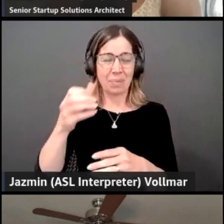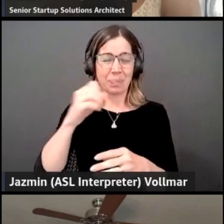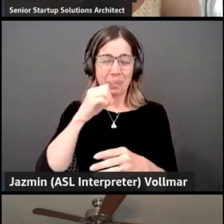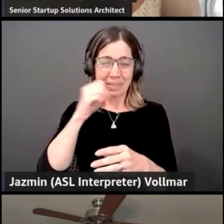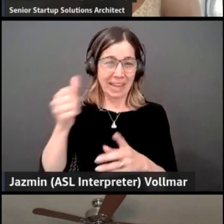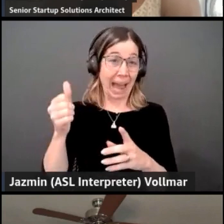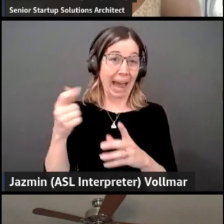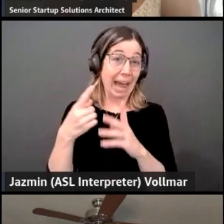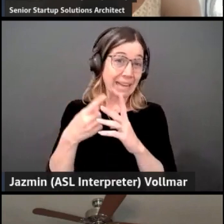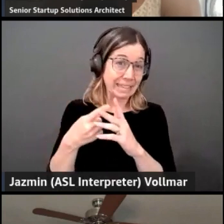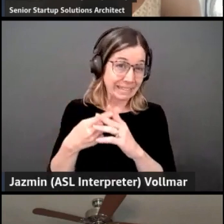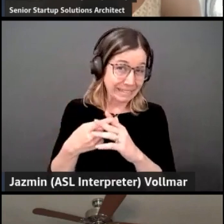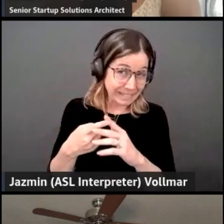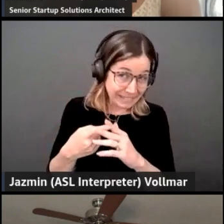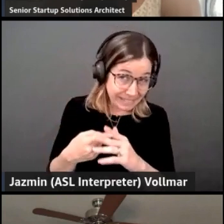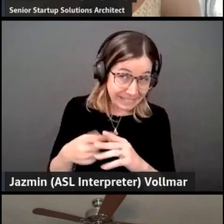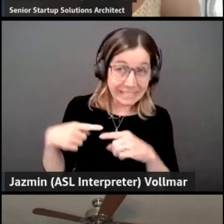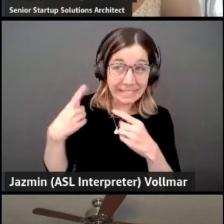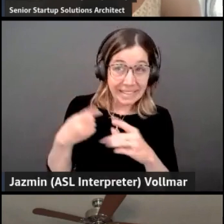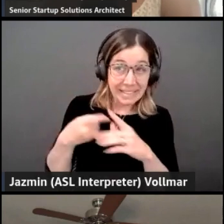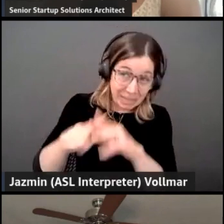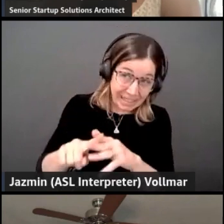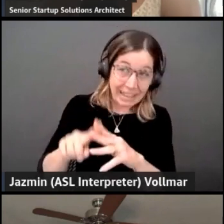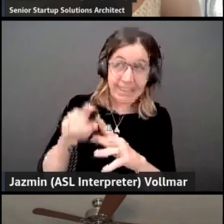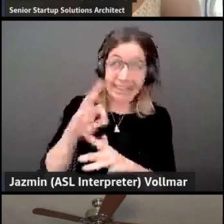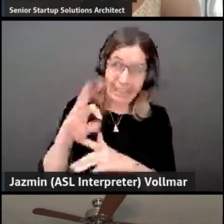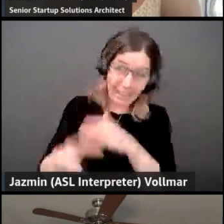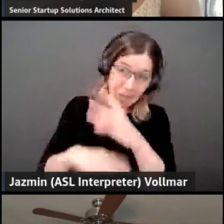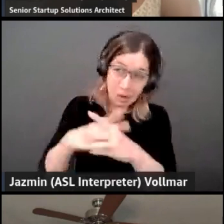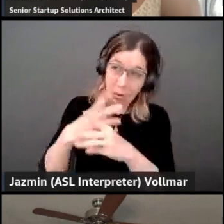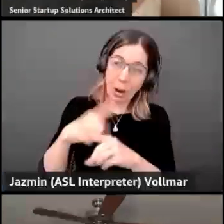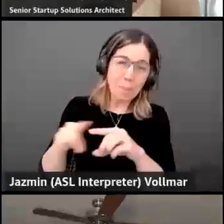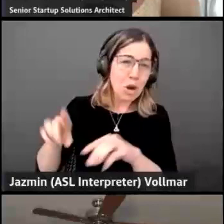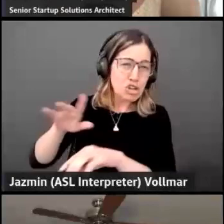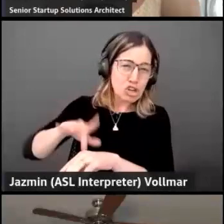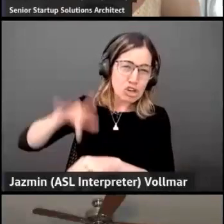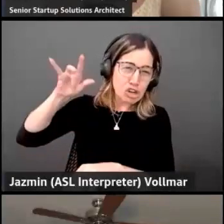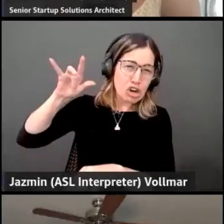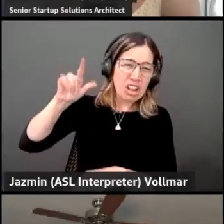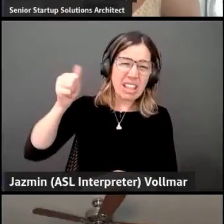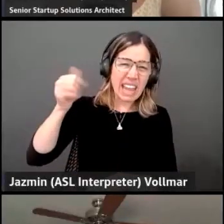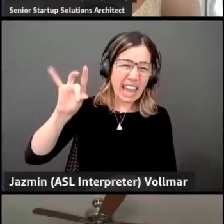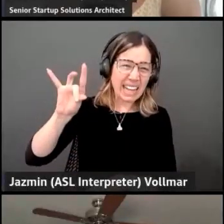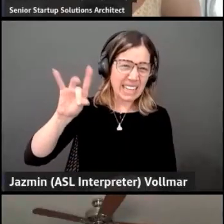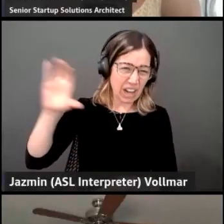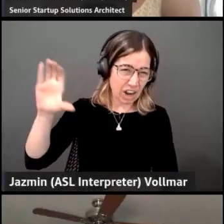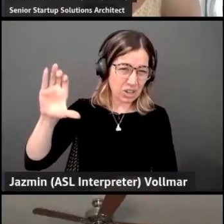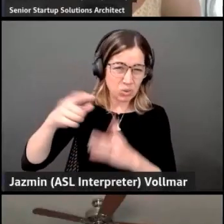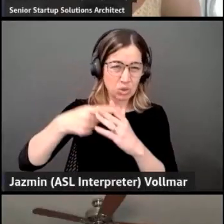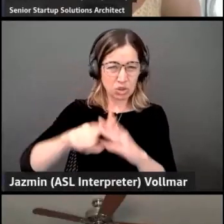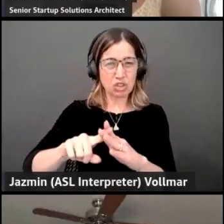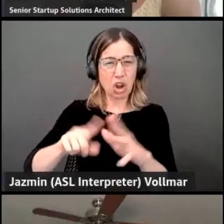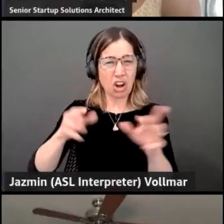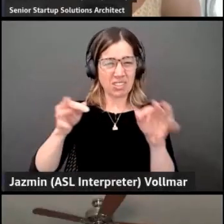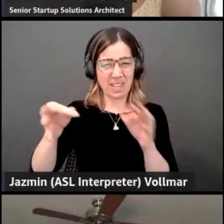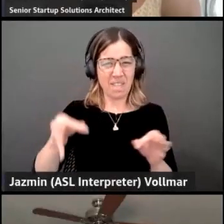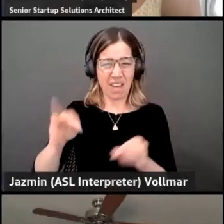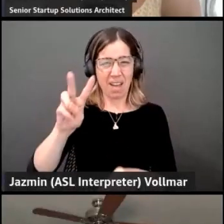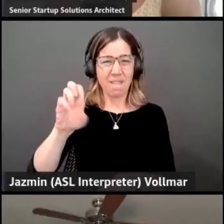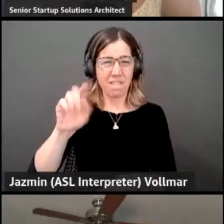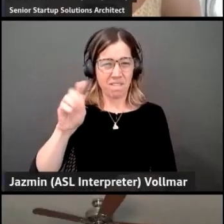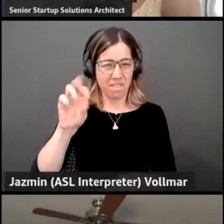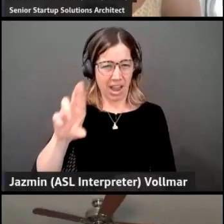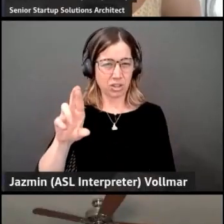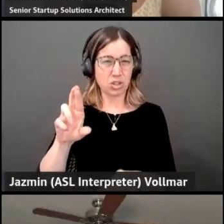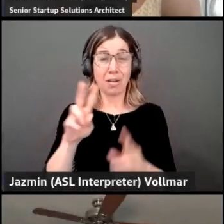but pretty early on. I think there were some formal definitions in the early 1800s. And vectors are a very